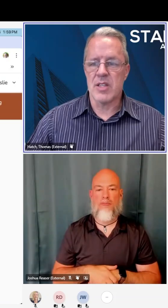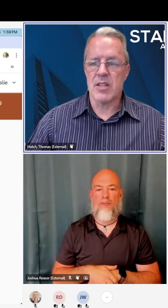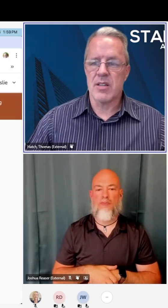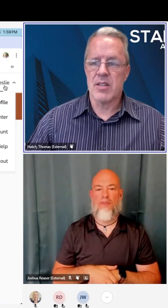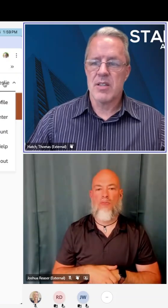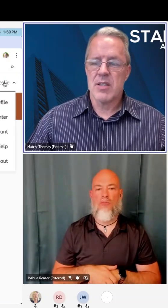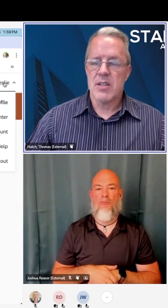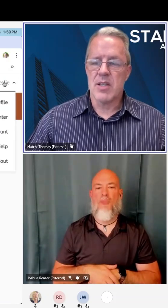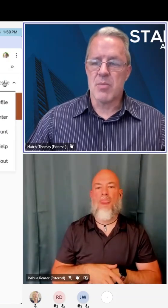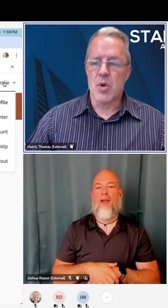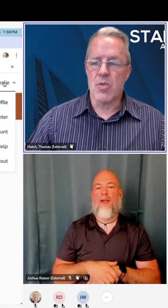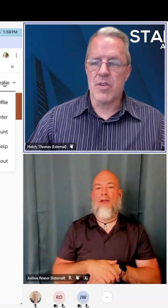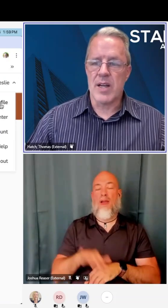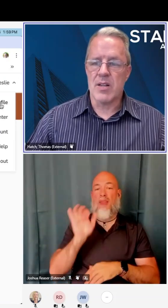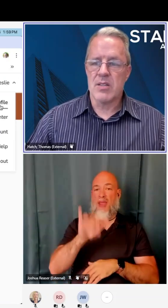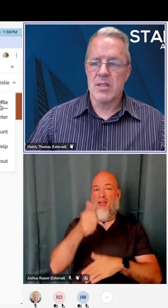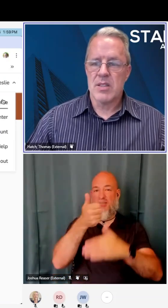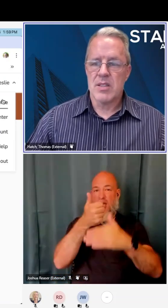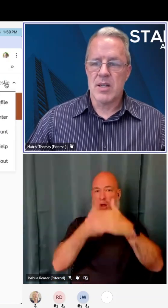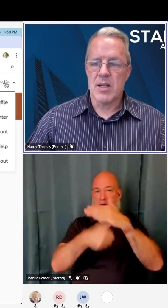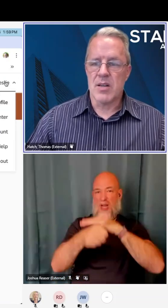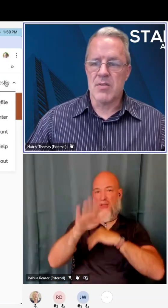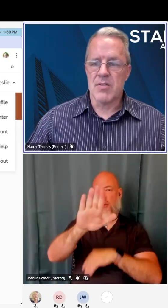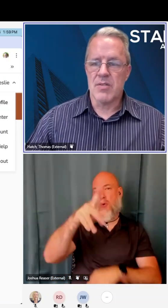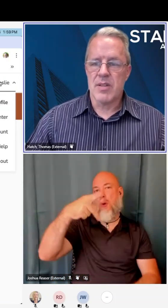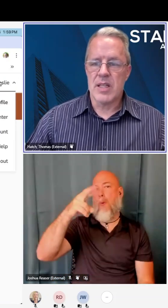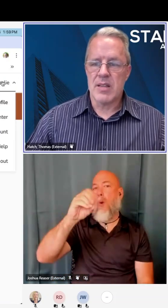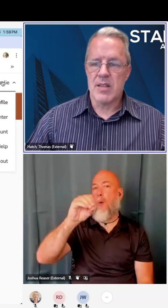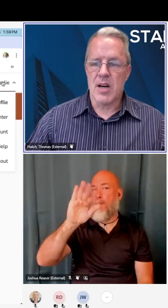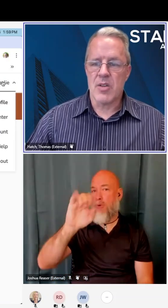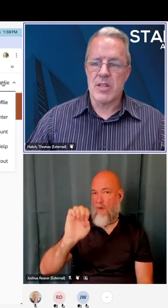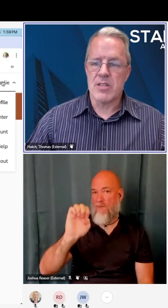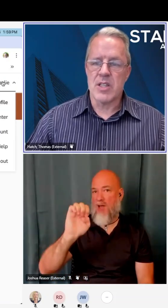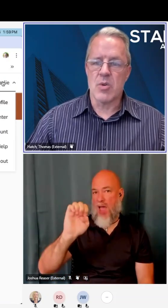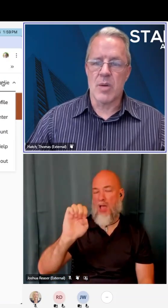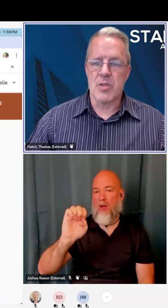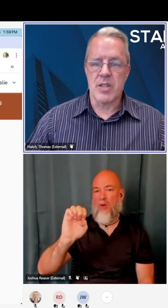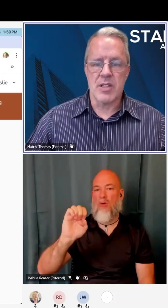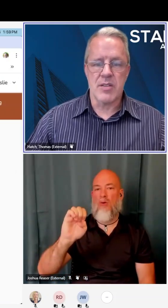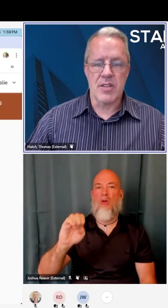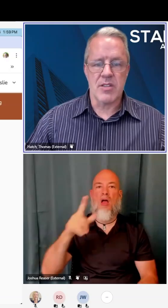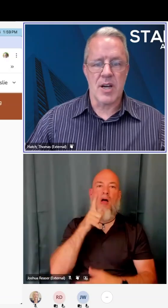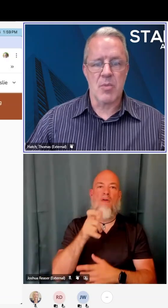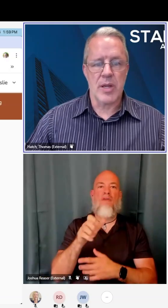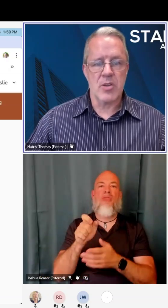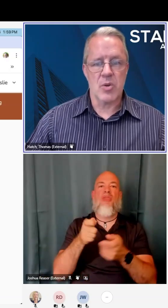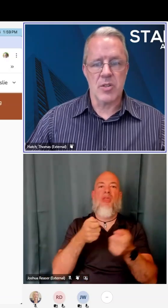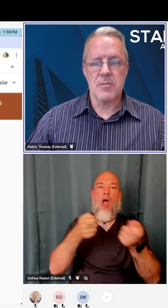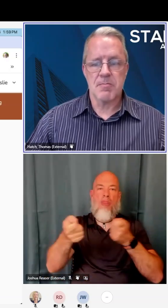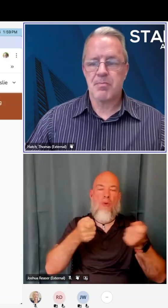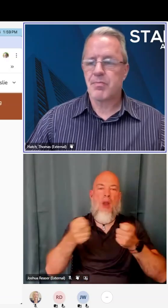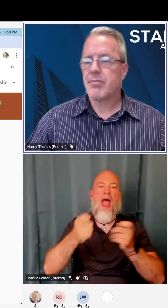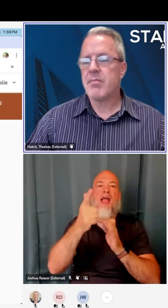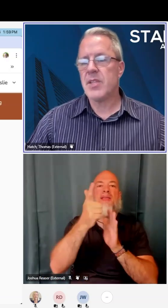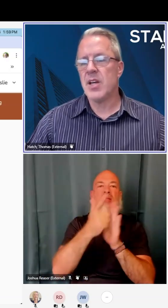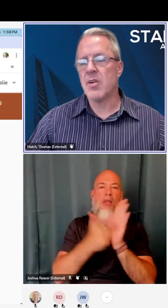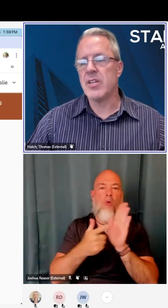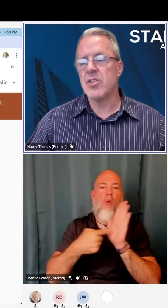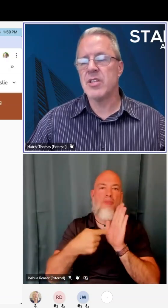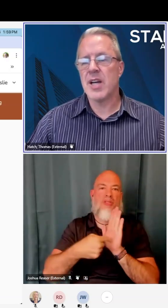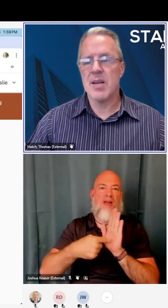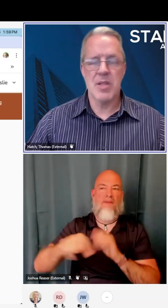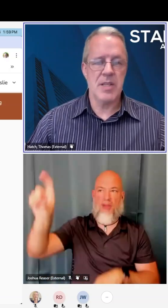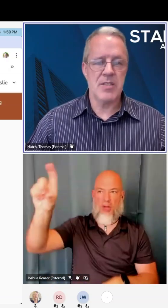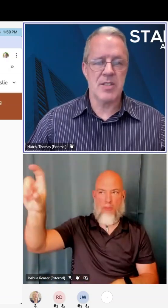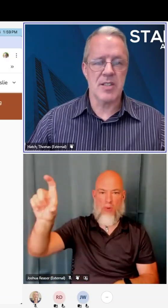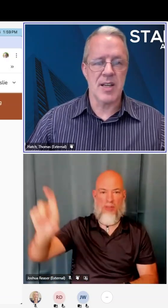is underneath the profile of the authorized legal representative at the top right corner. All right,